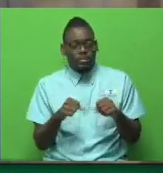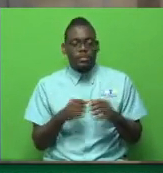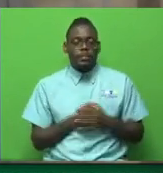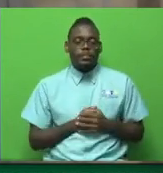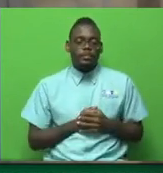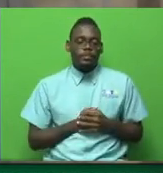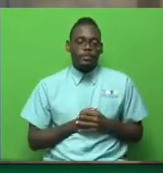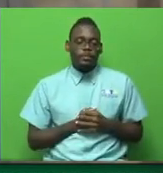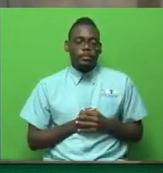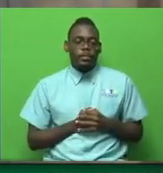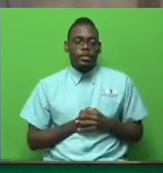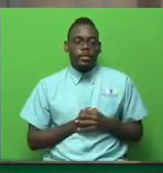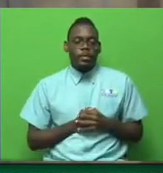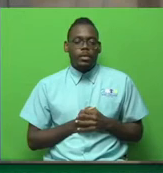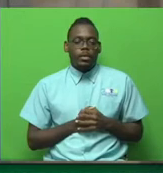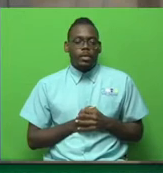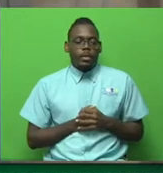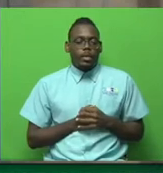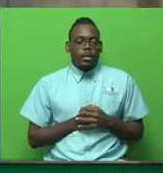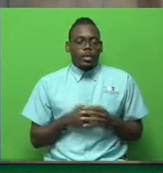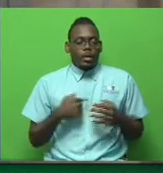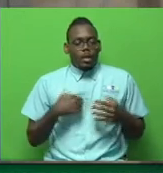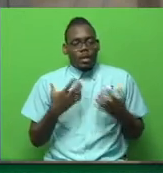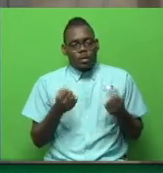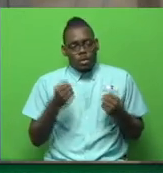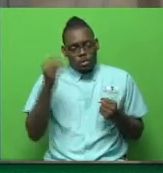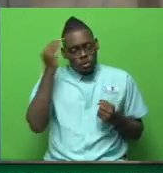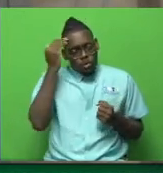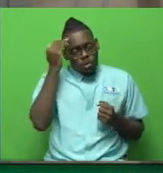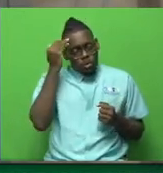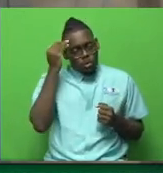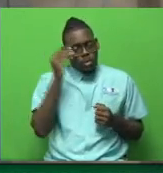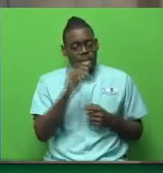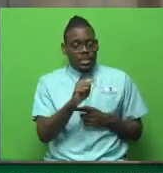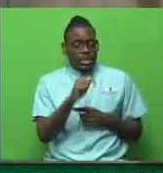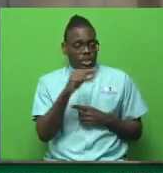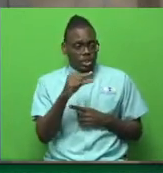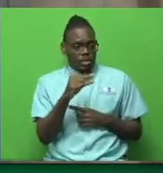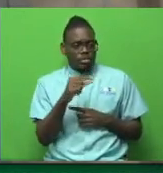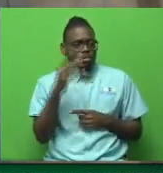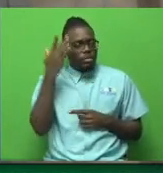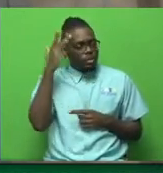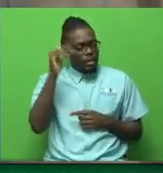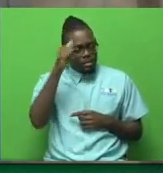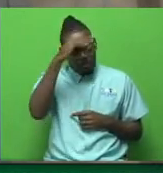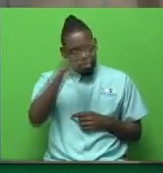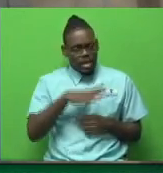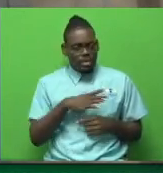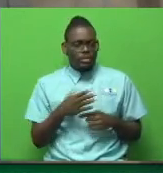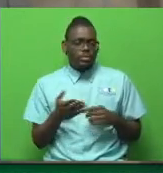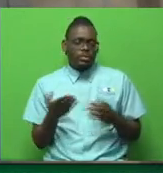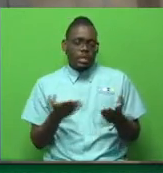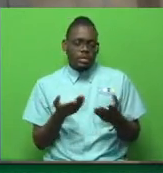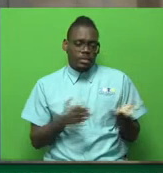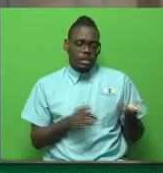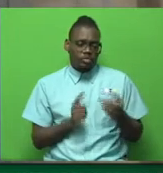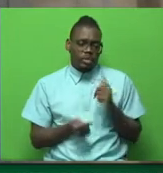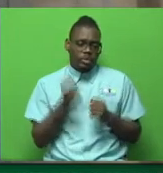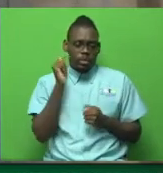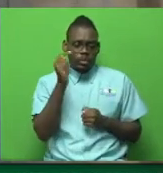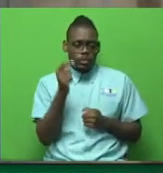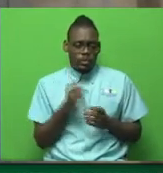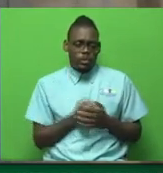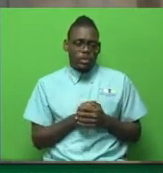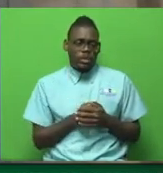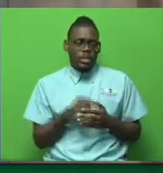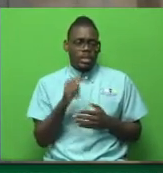uh and I would like you to know Dr Gopi Singh is what I would consider our renaissance man in Trinidad and Tobago Dr Gopi Singh